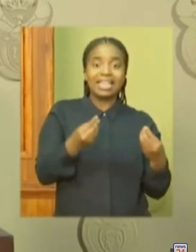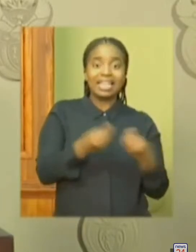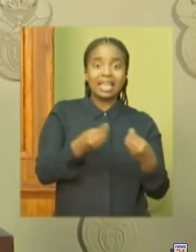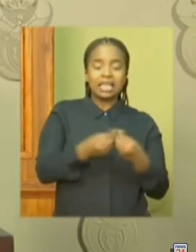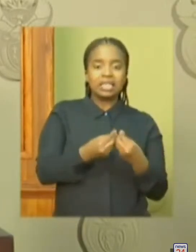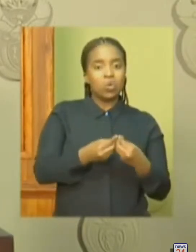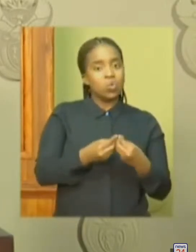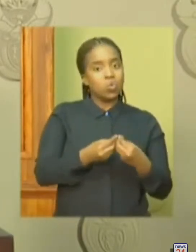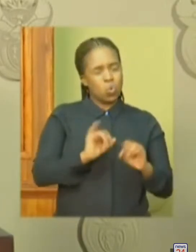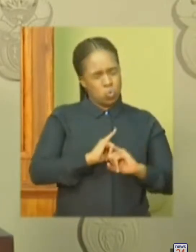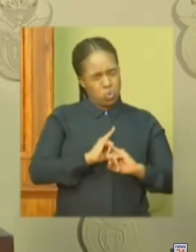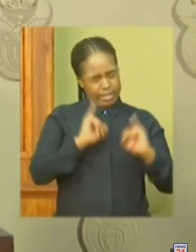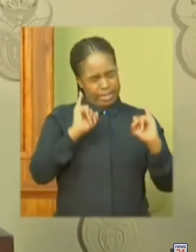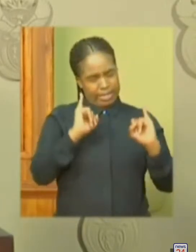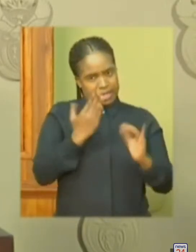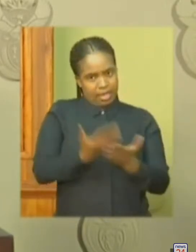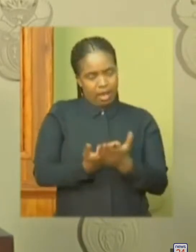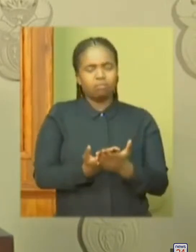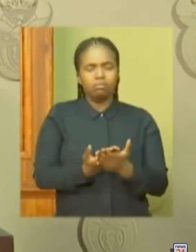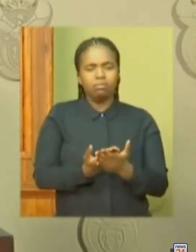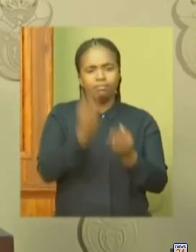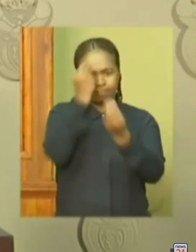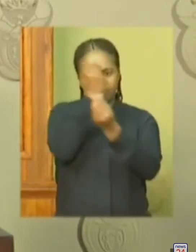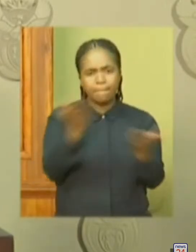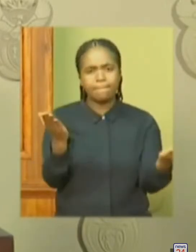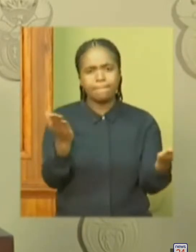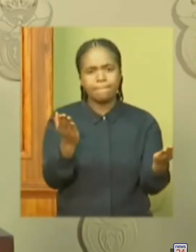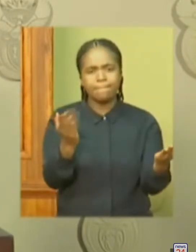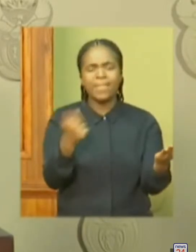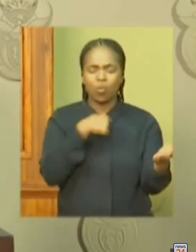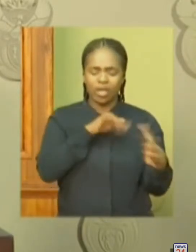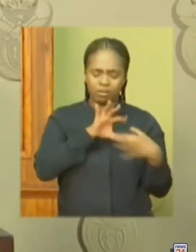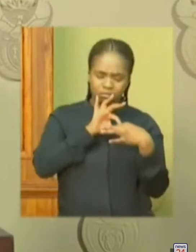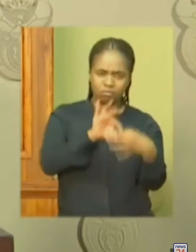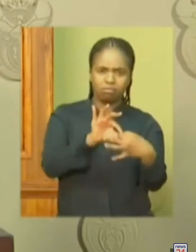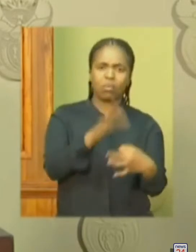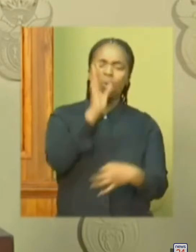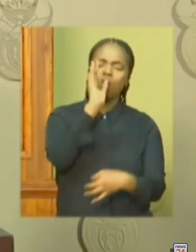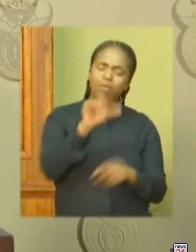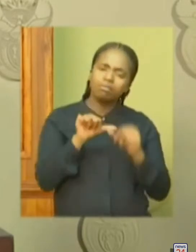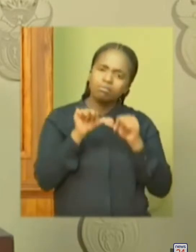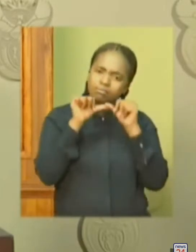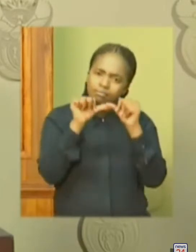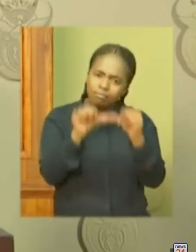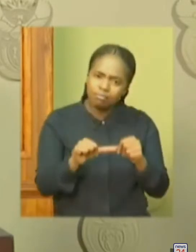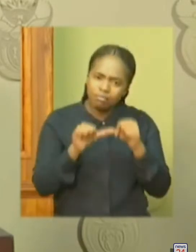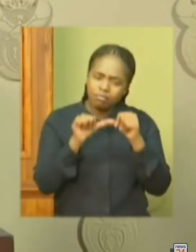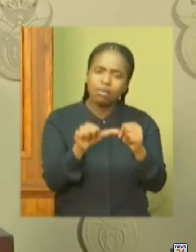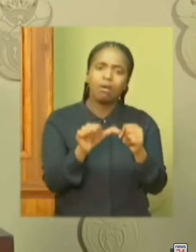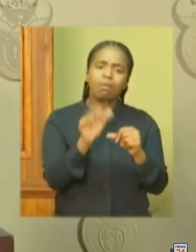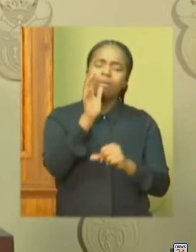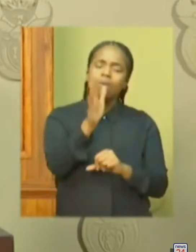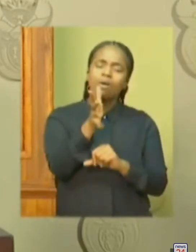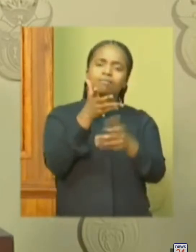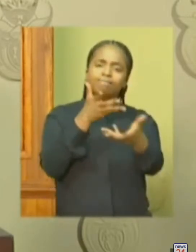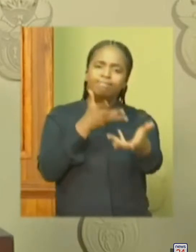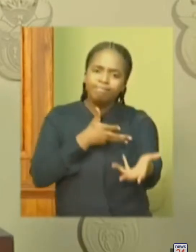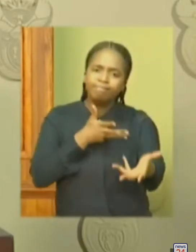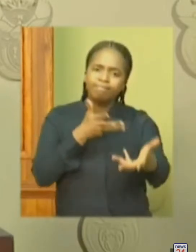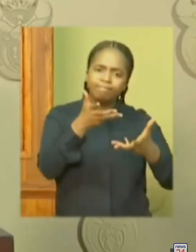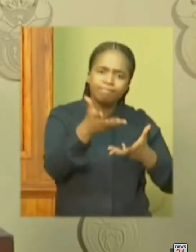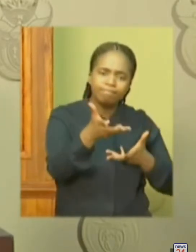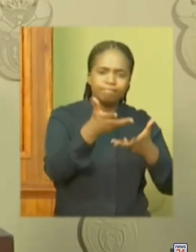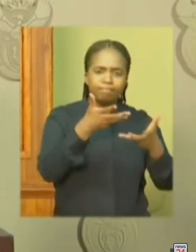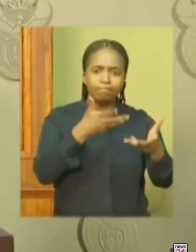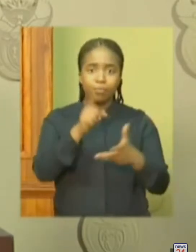could get worse. We are committed to continue to engage and to